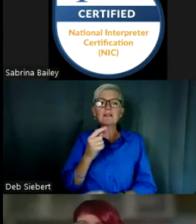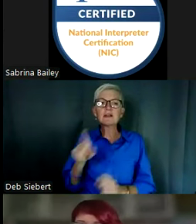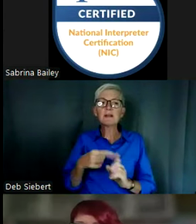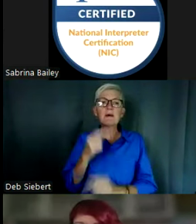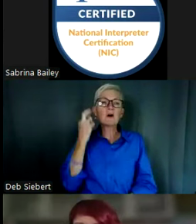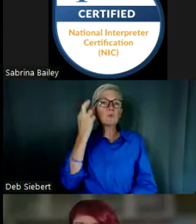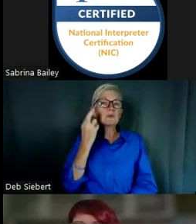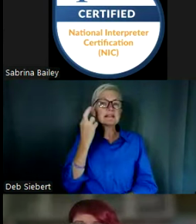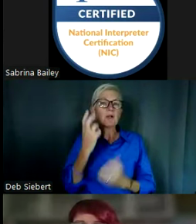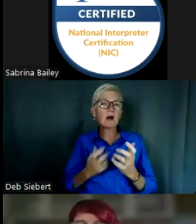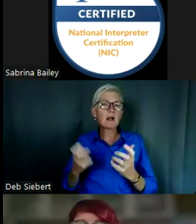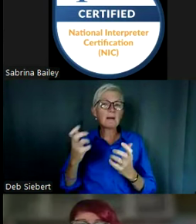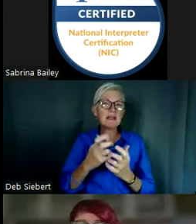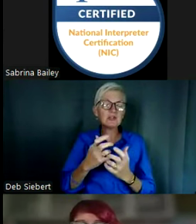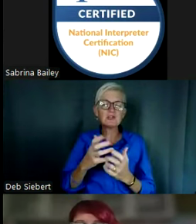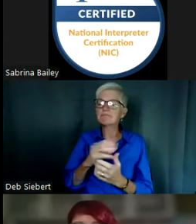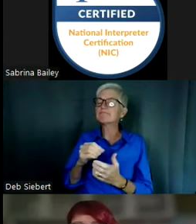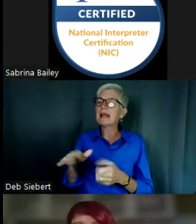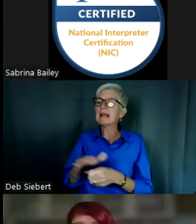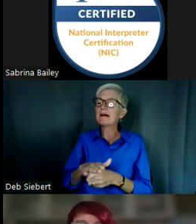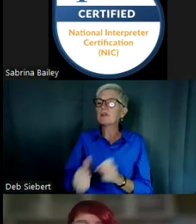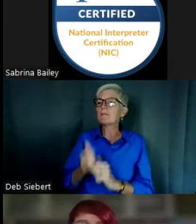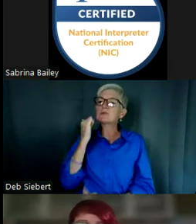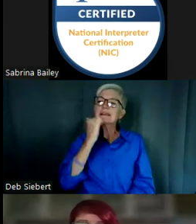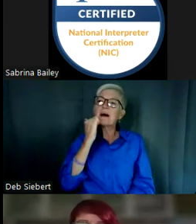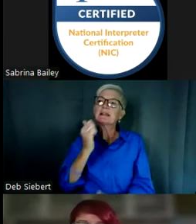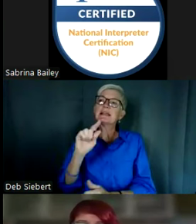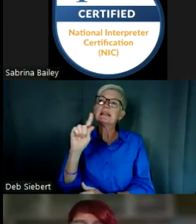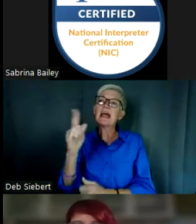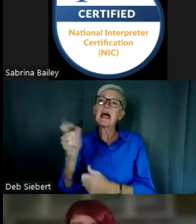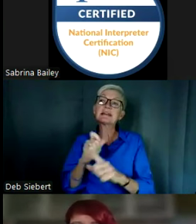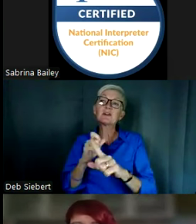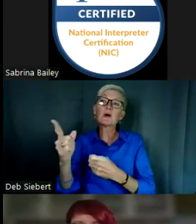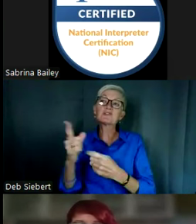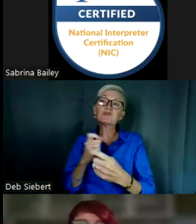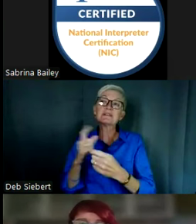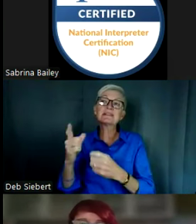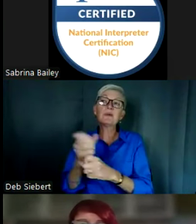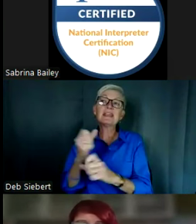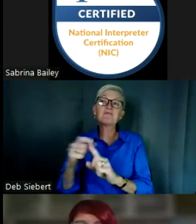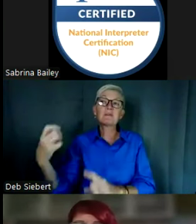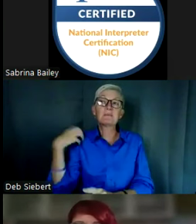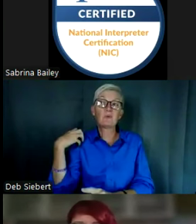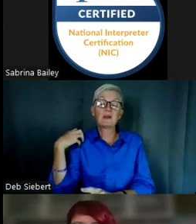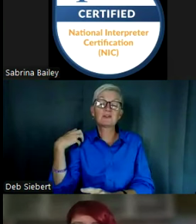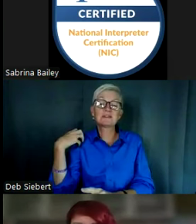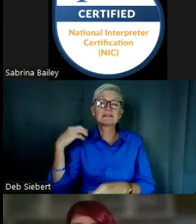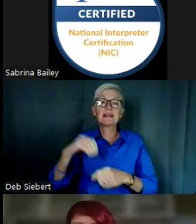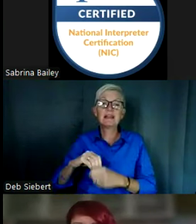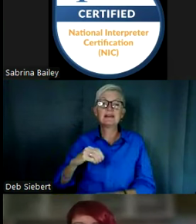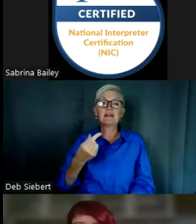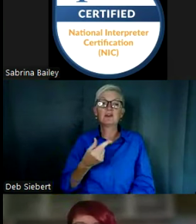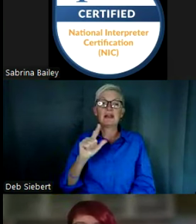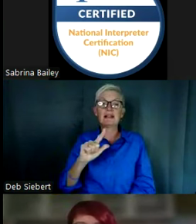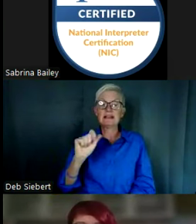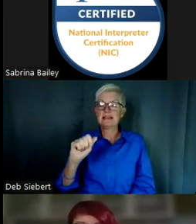accommodation and kind of cover some of the most commonly asked questions that we get from employers. As the Great Lake ADA Center,